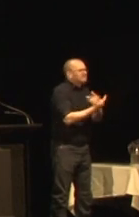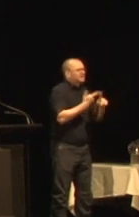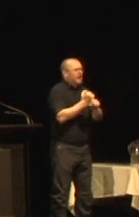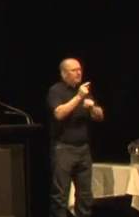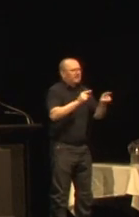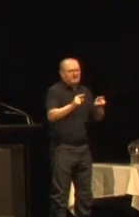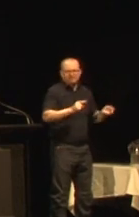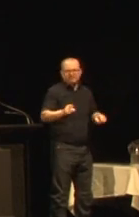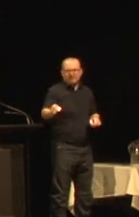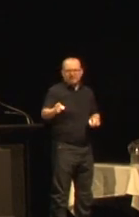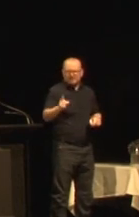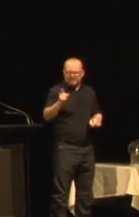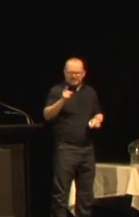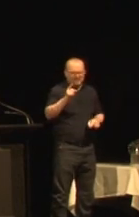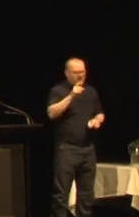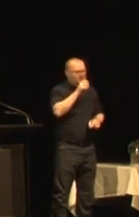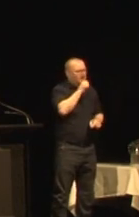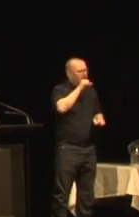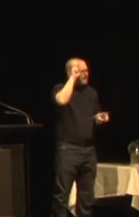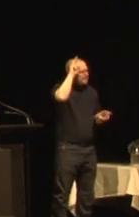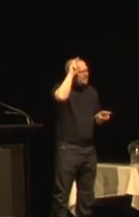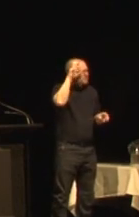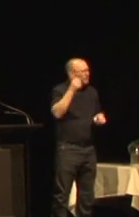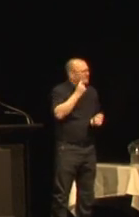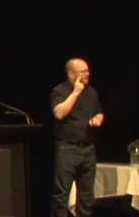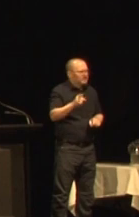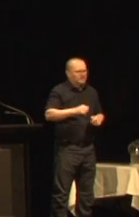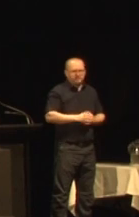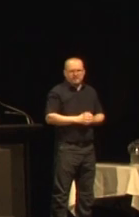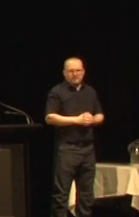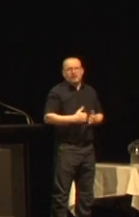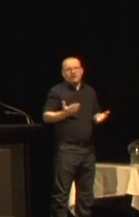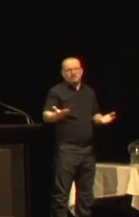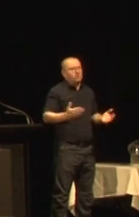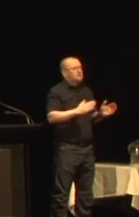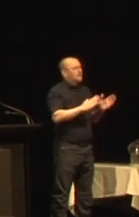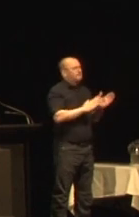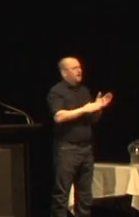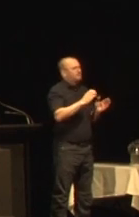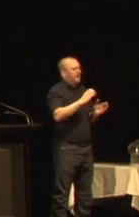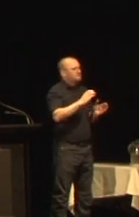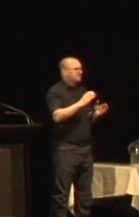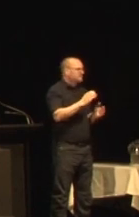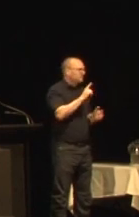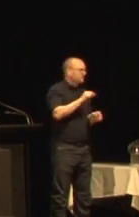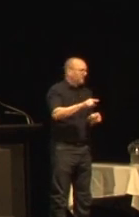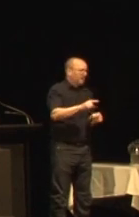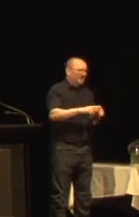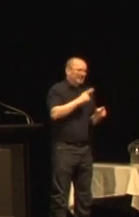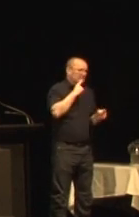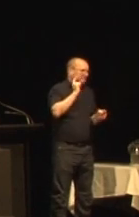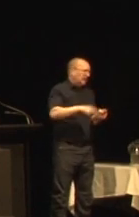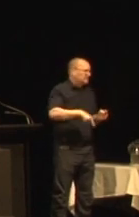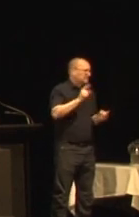guy in the bunny suit wins, I think. You can, of course, do it in Minecraft. I forget how many thousands of views this